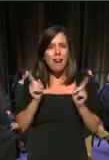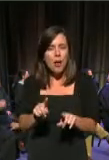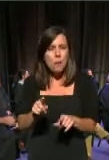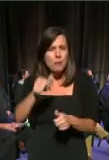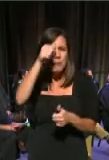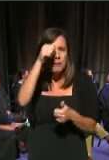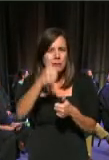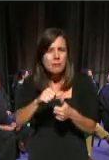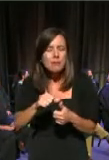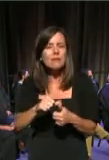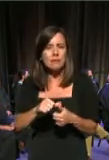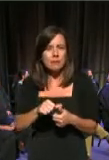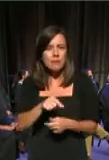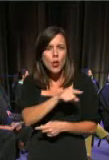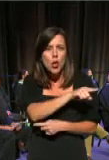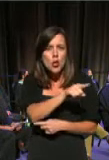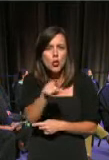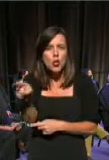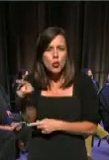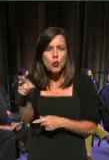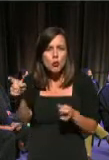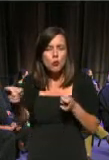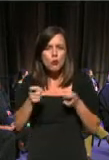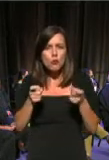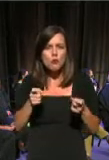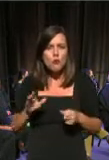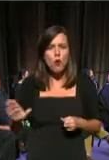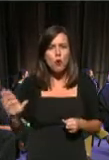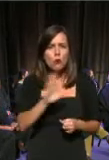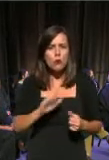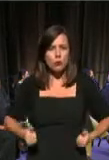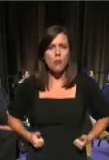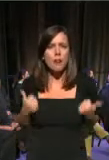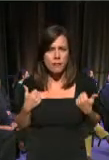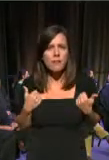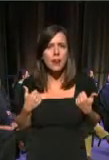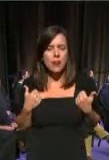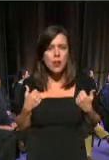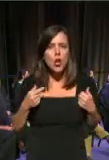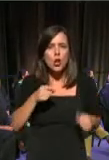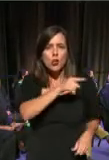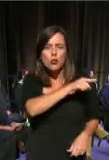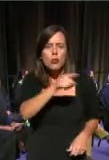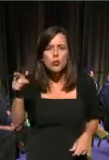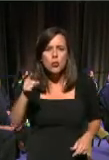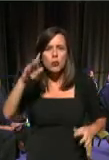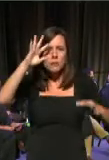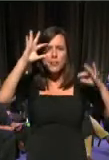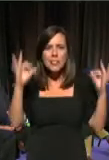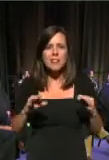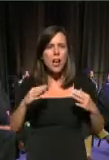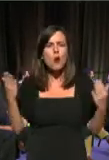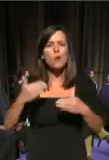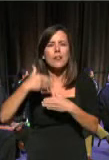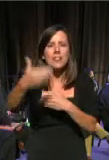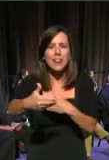remember, you are the leader of your own life. You determine your